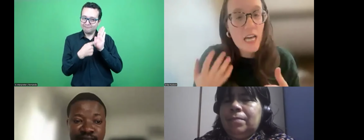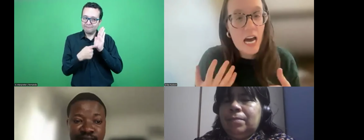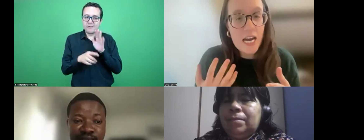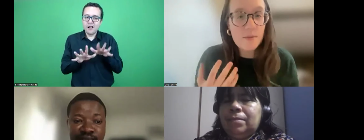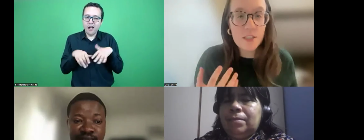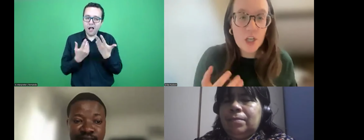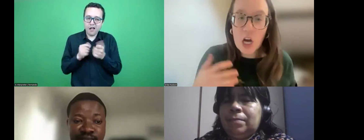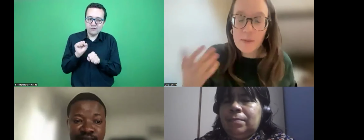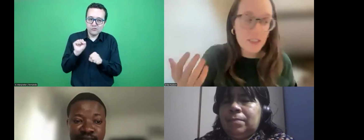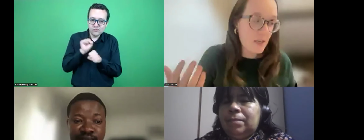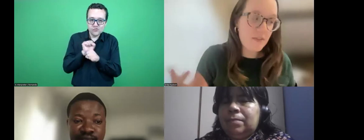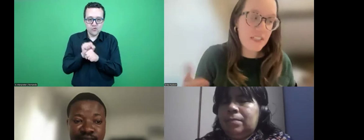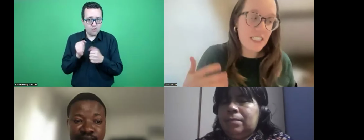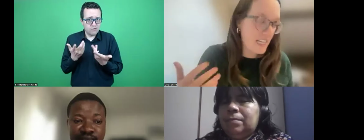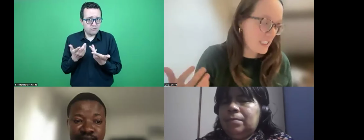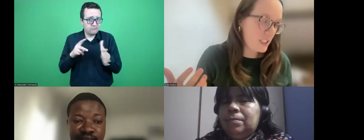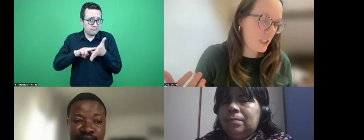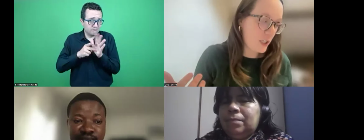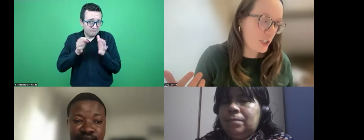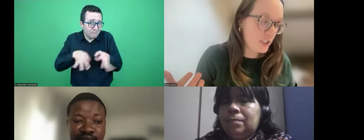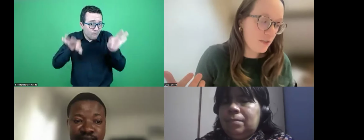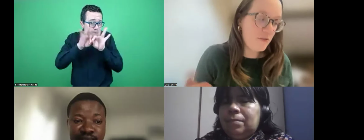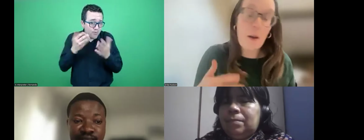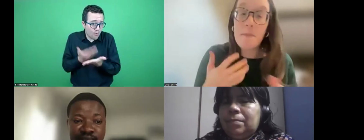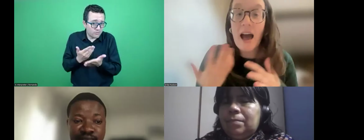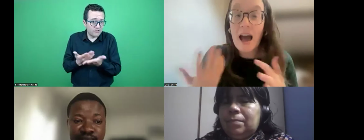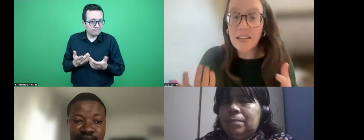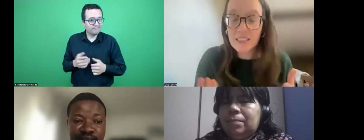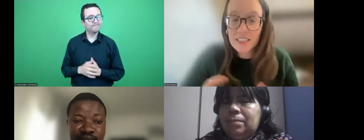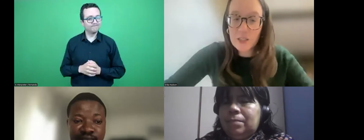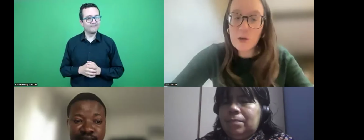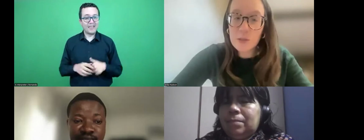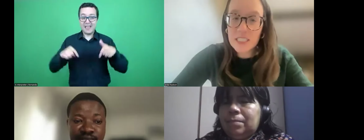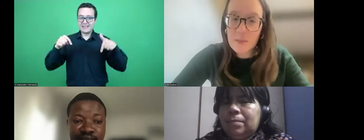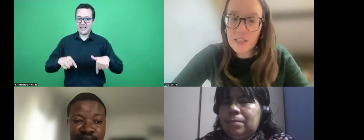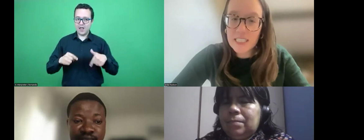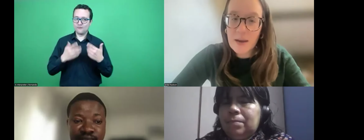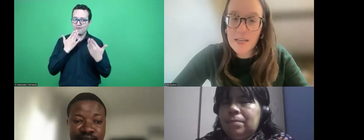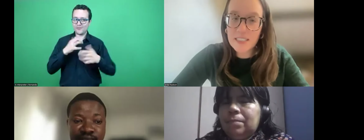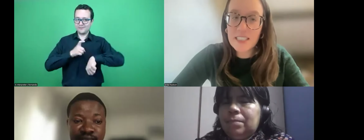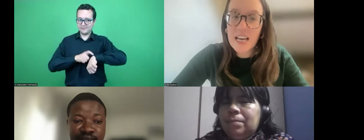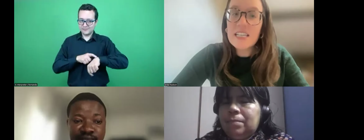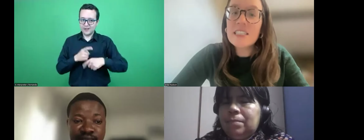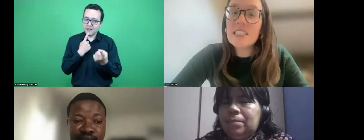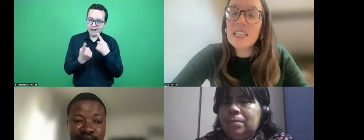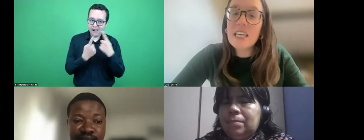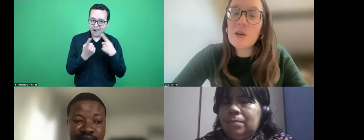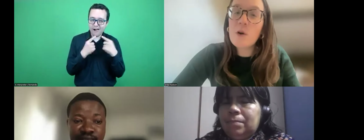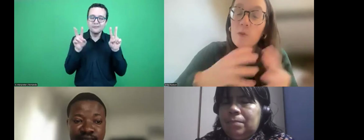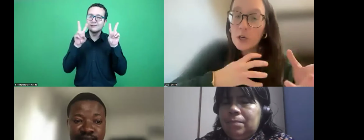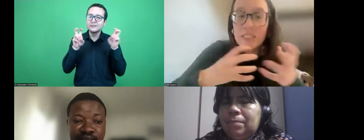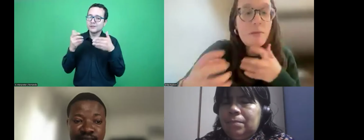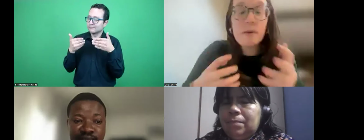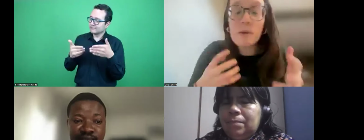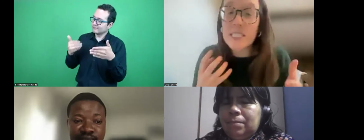good time to talk about some of these lessons learned from past Global Disability Summits, to see